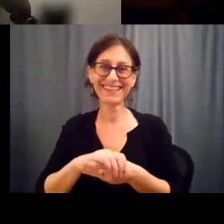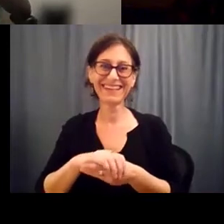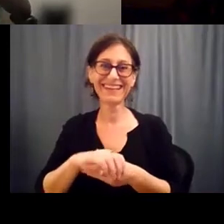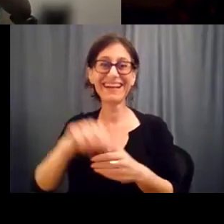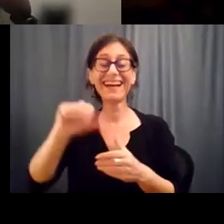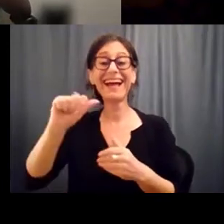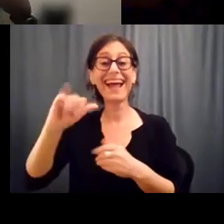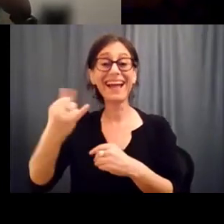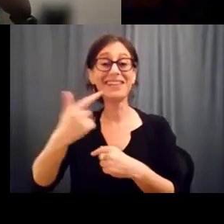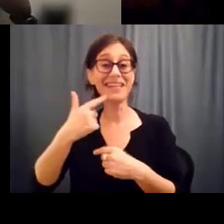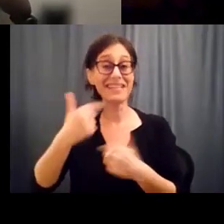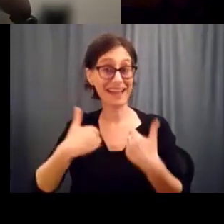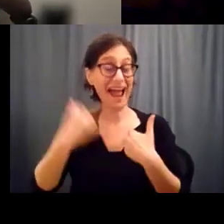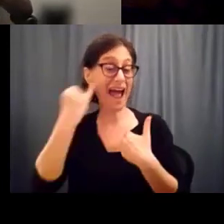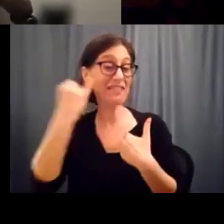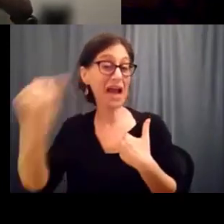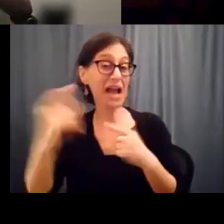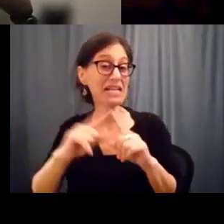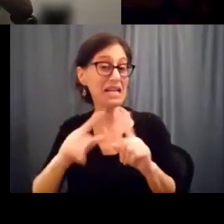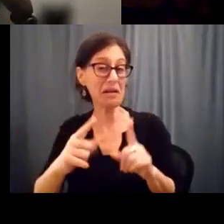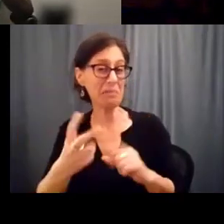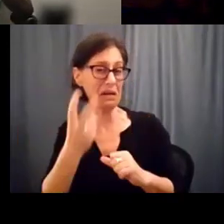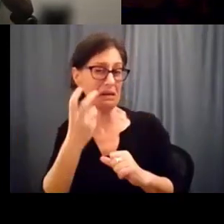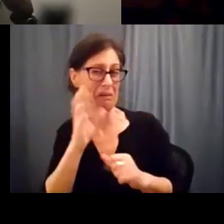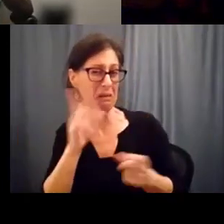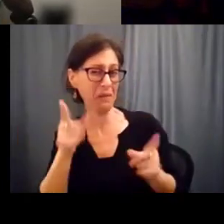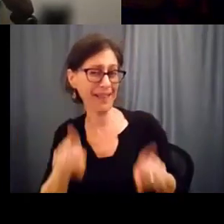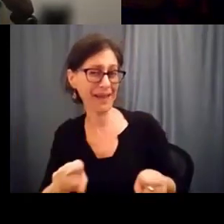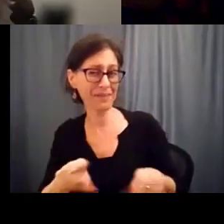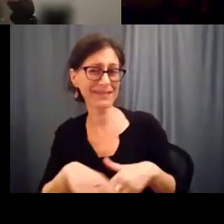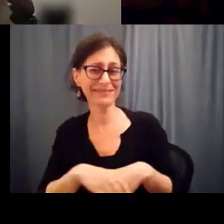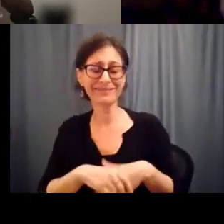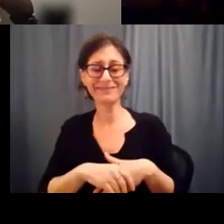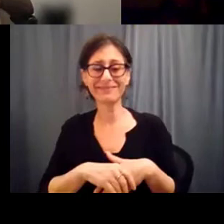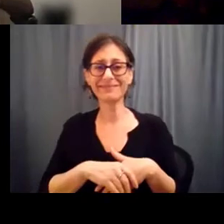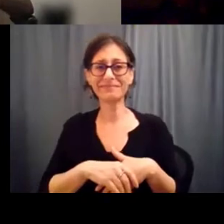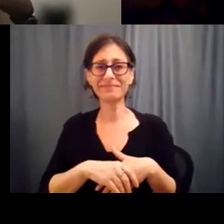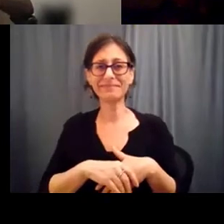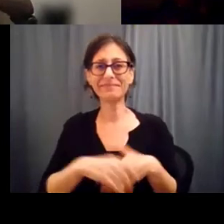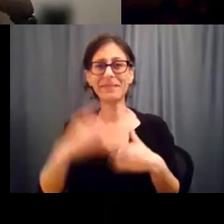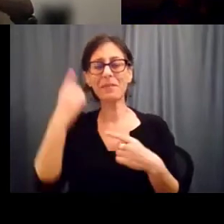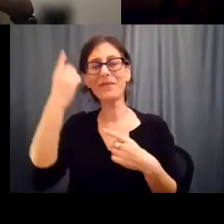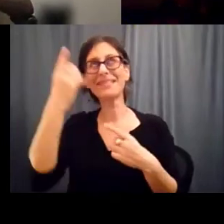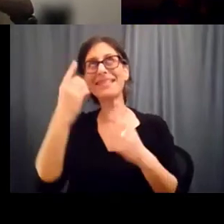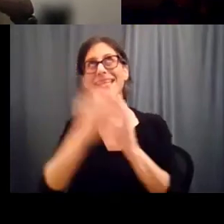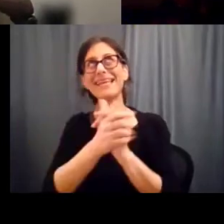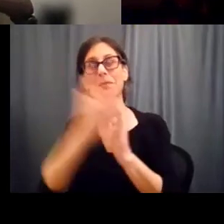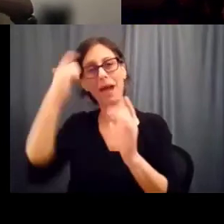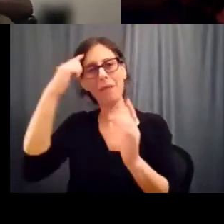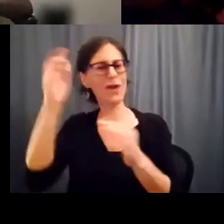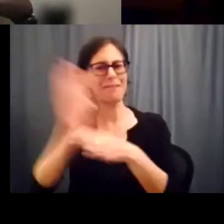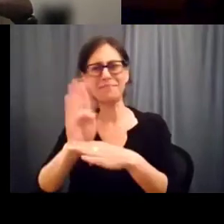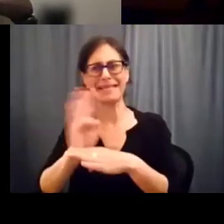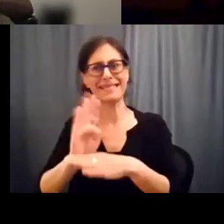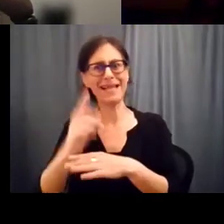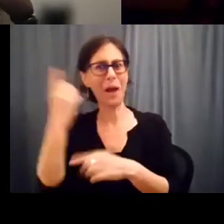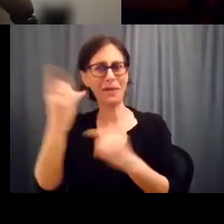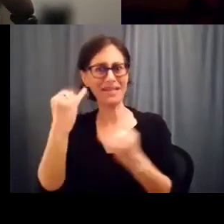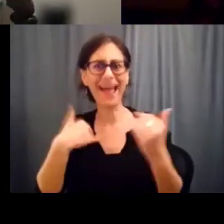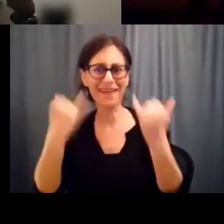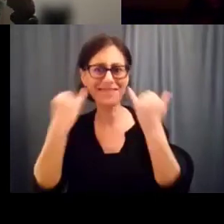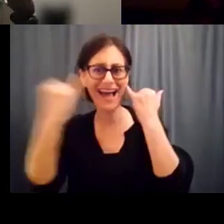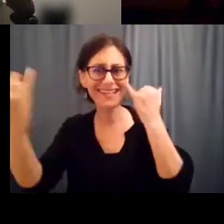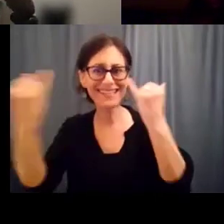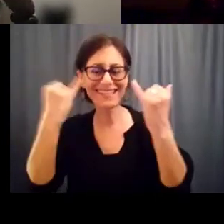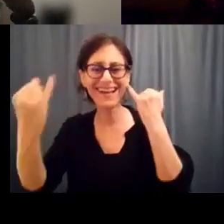I have an idea though, but I don't think it's gonna happen. But my brain is always thinking, so I do have an idea.